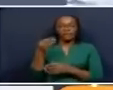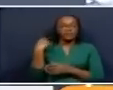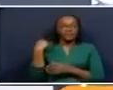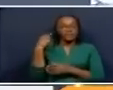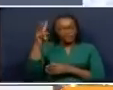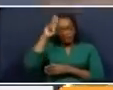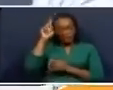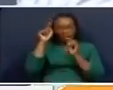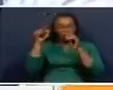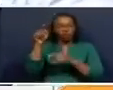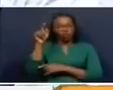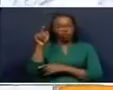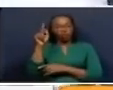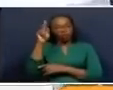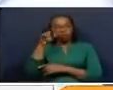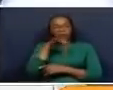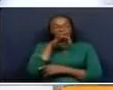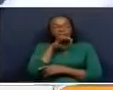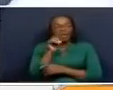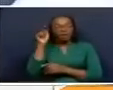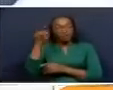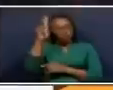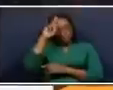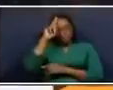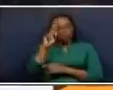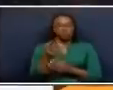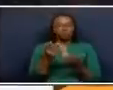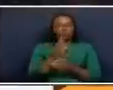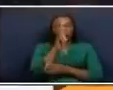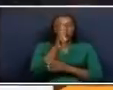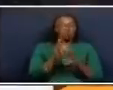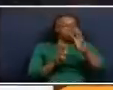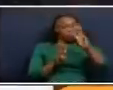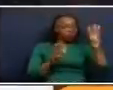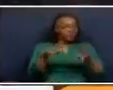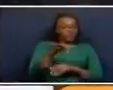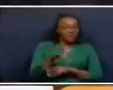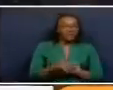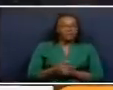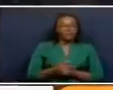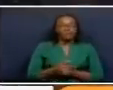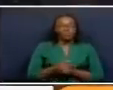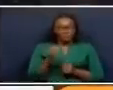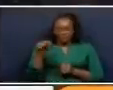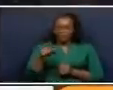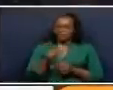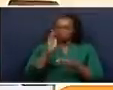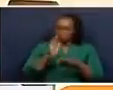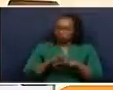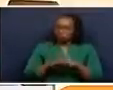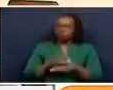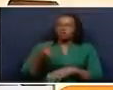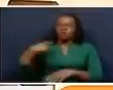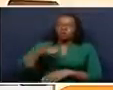the president in Western. Look at the crowds. That is a good thing. What we are beginning to demonstrate, and we've got to give credit